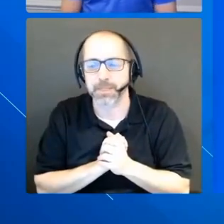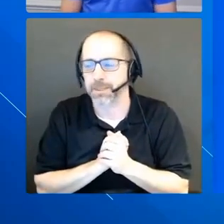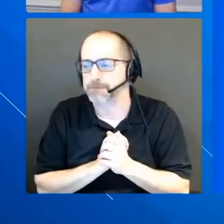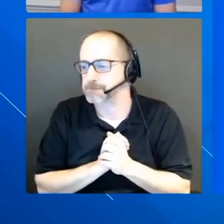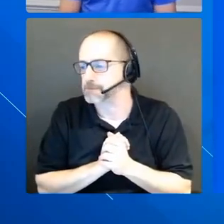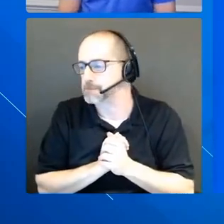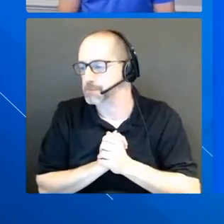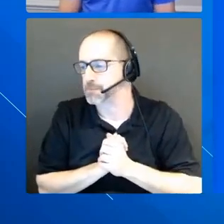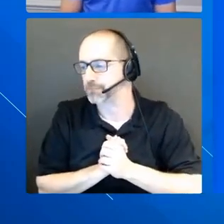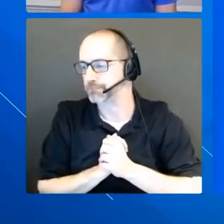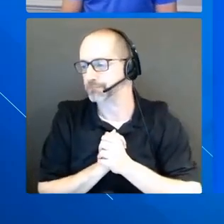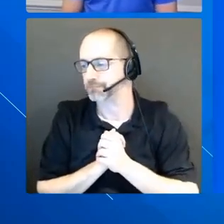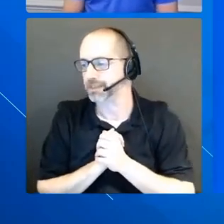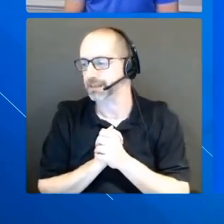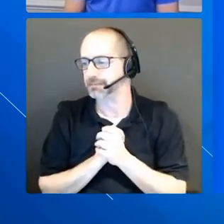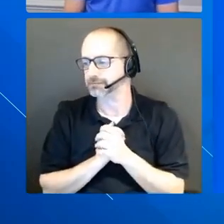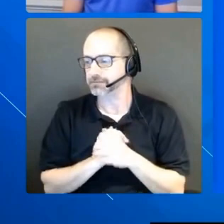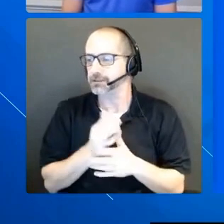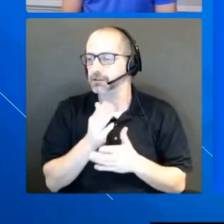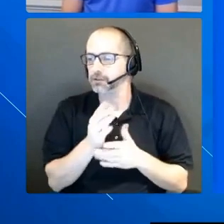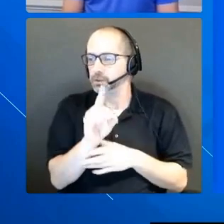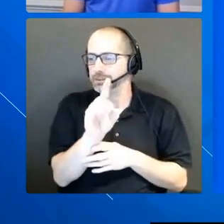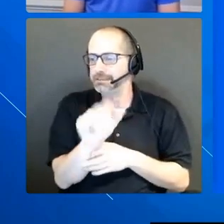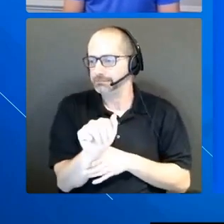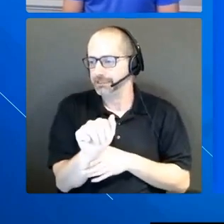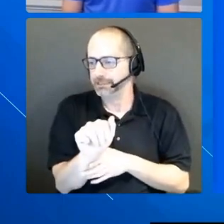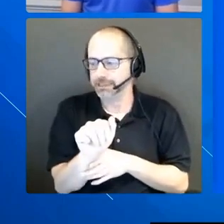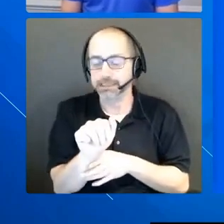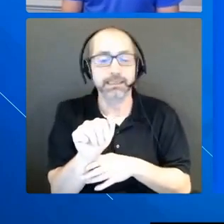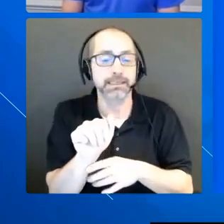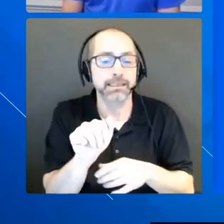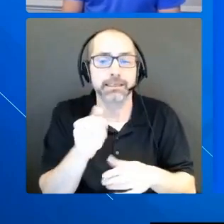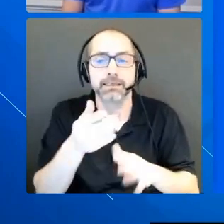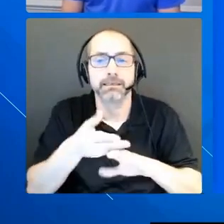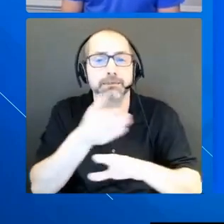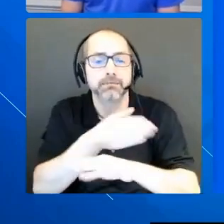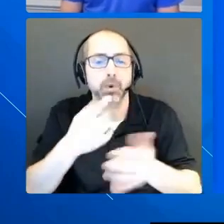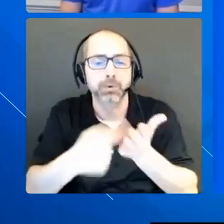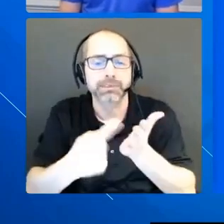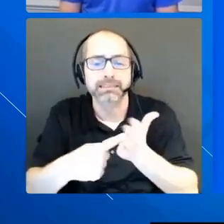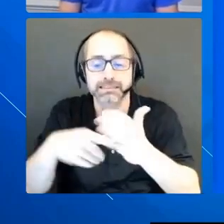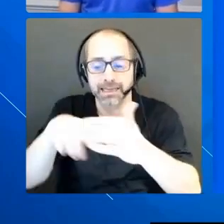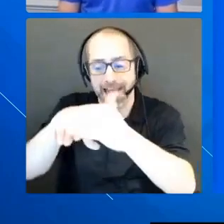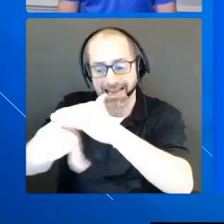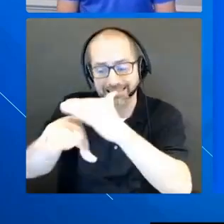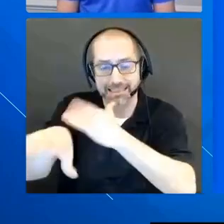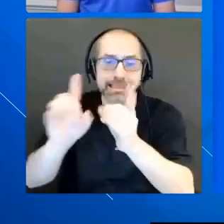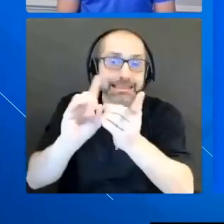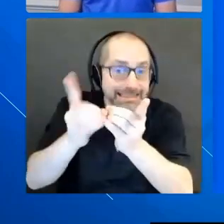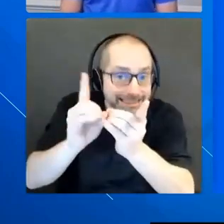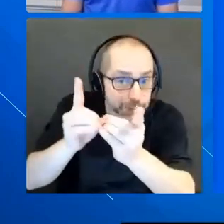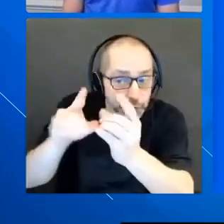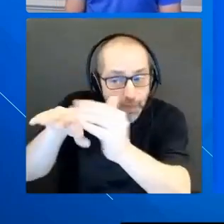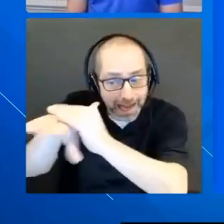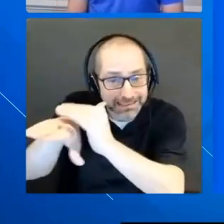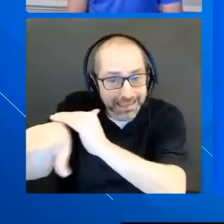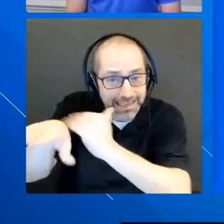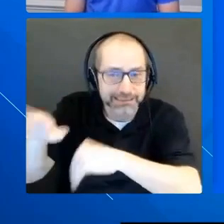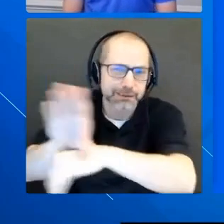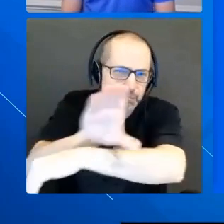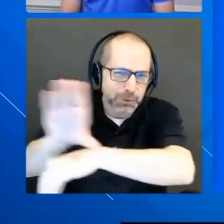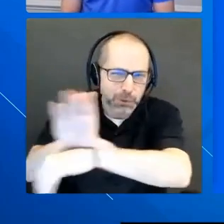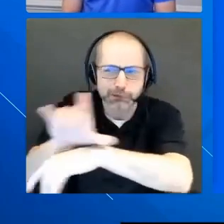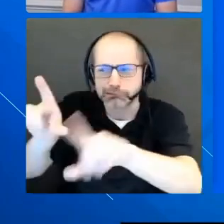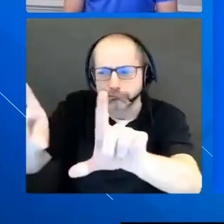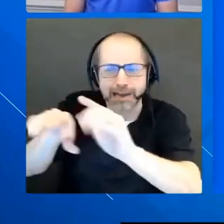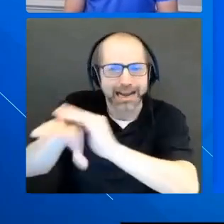So what is disability? Before we talk about accessibility or digital accessibility, which is why we're here, let's spend a